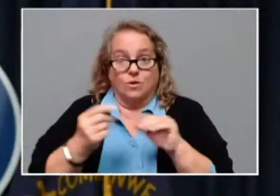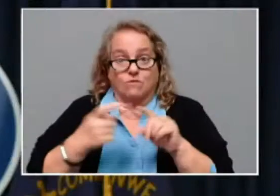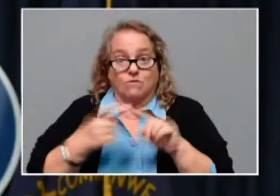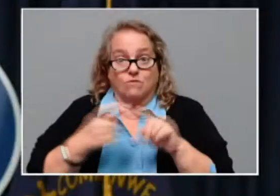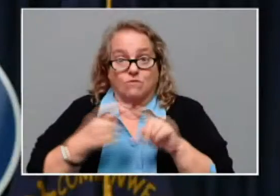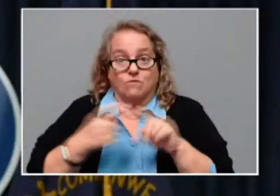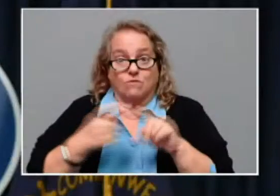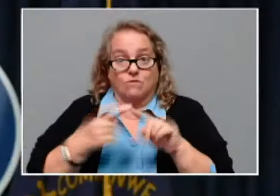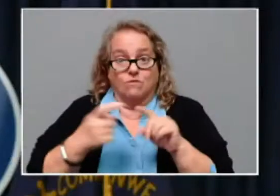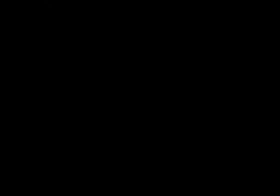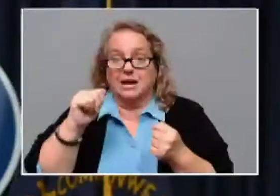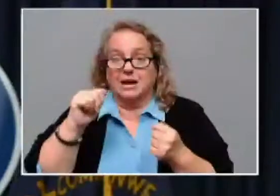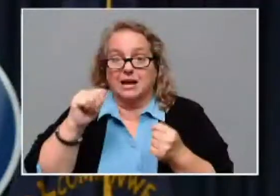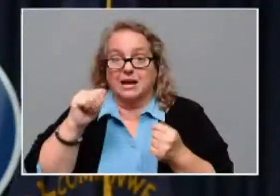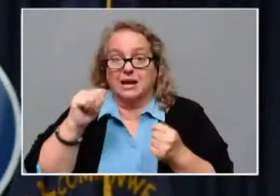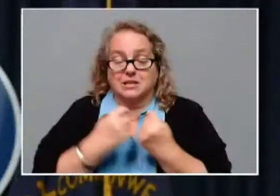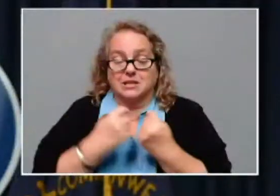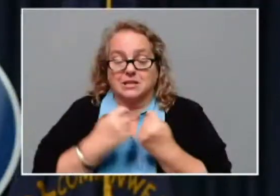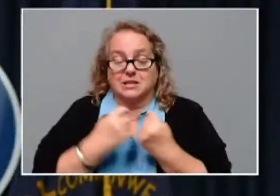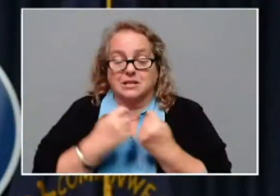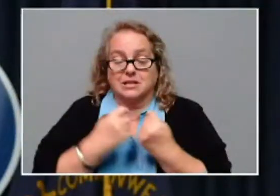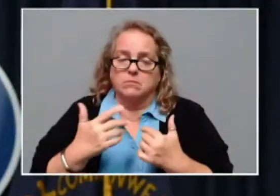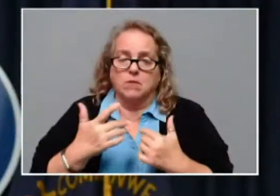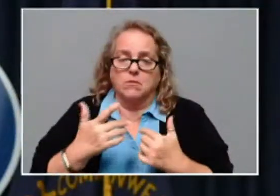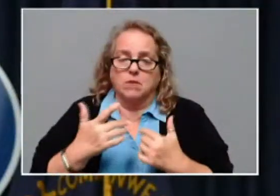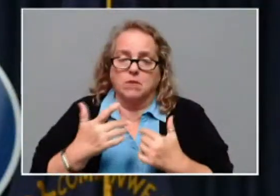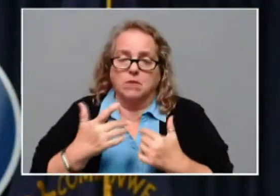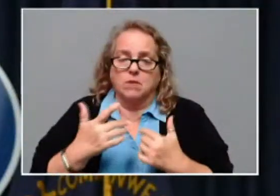continue at this pace. We have to